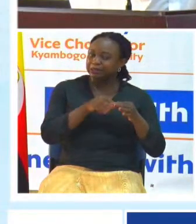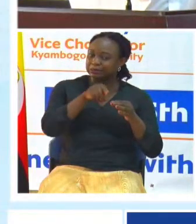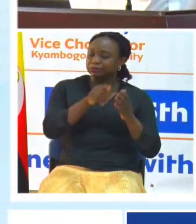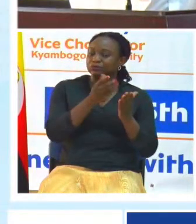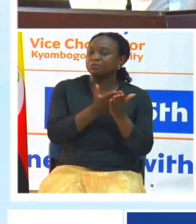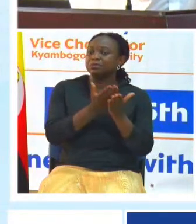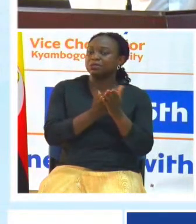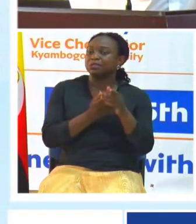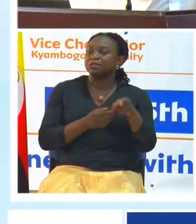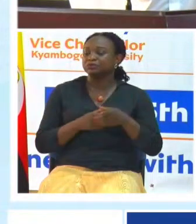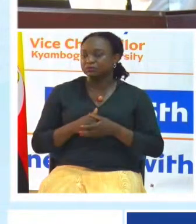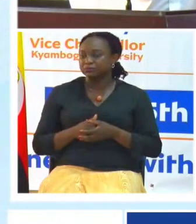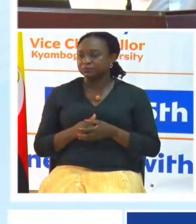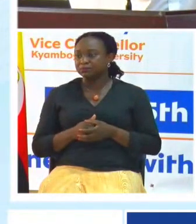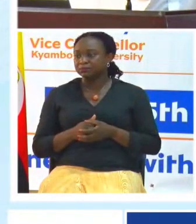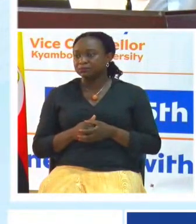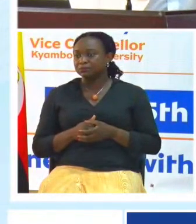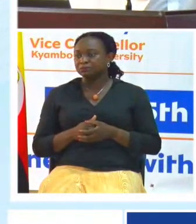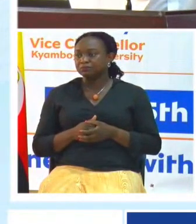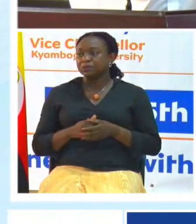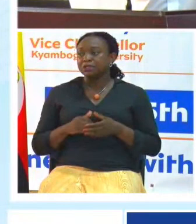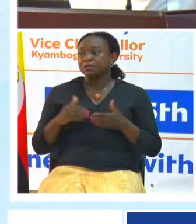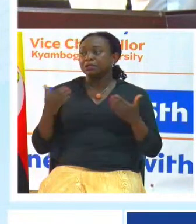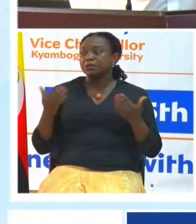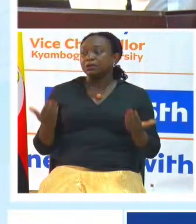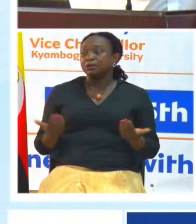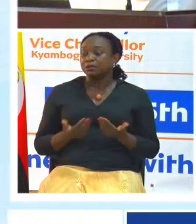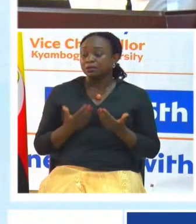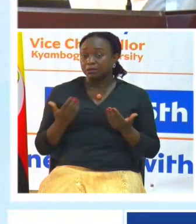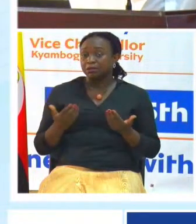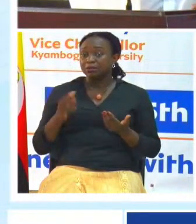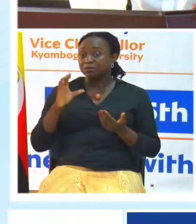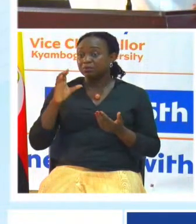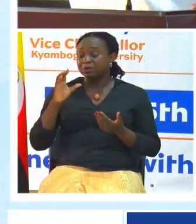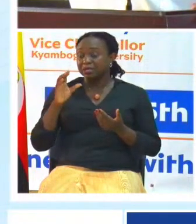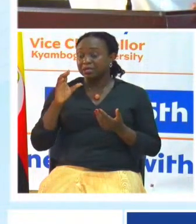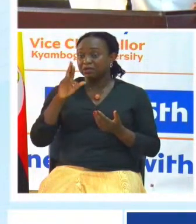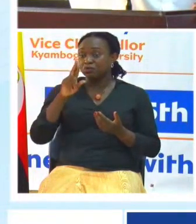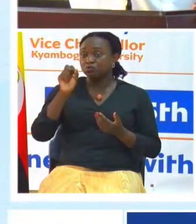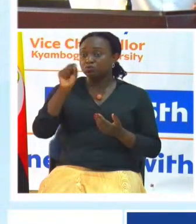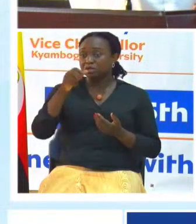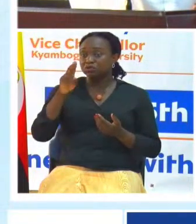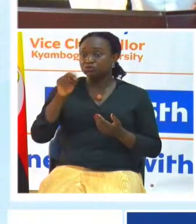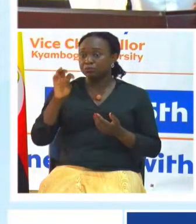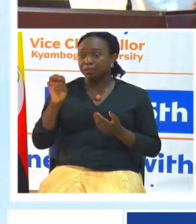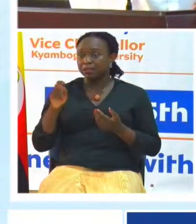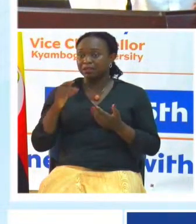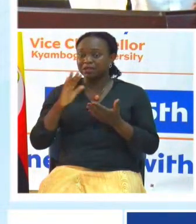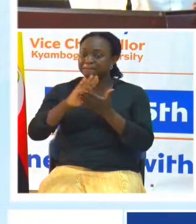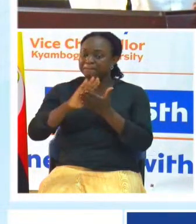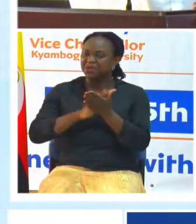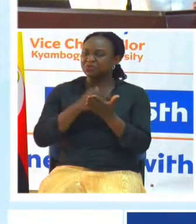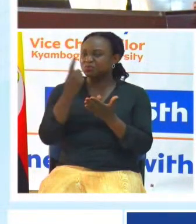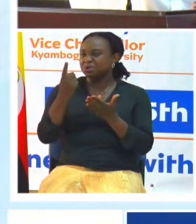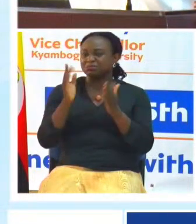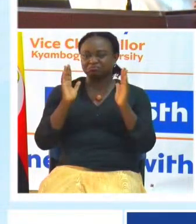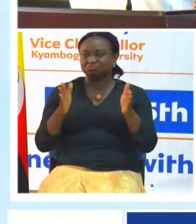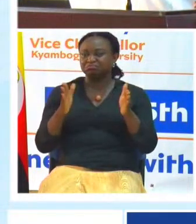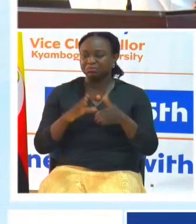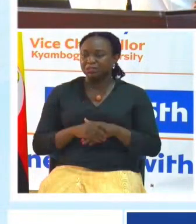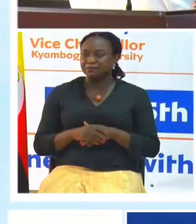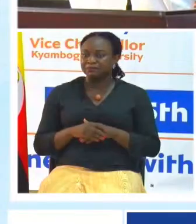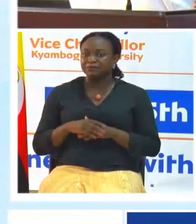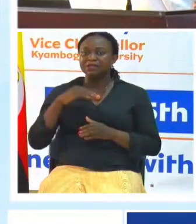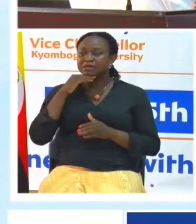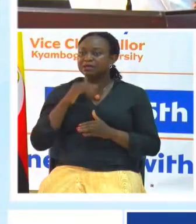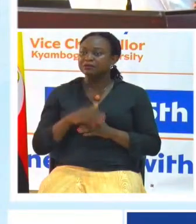you are actually applying for. And then apart from your resume, so resume, keep it as one page as possible. For those